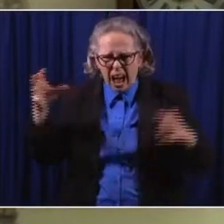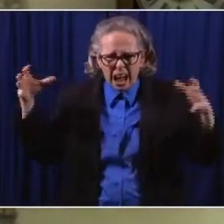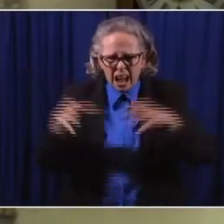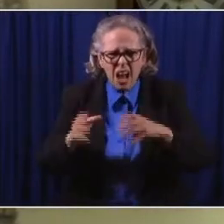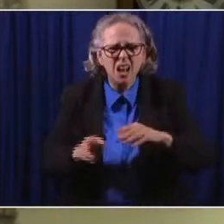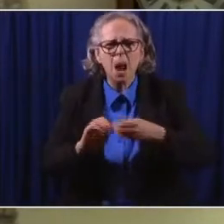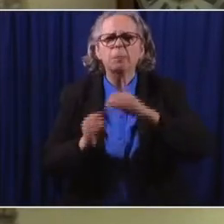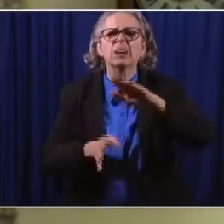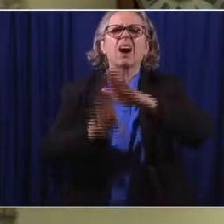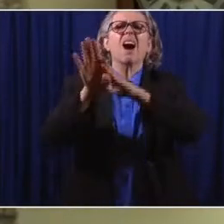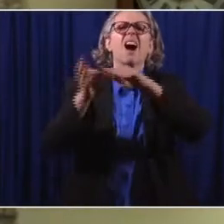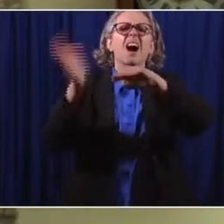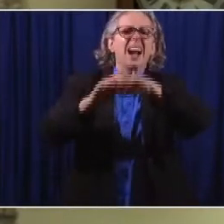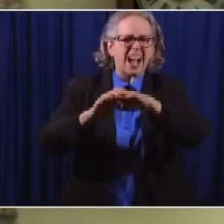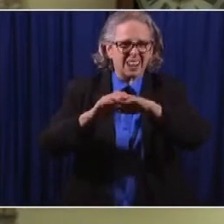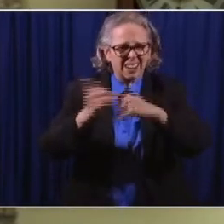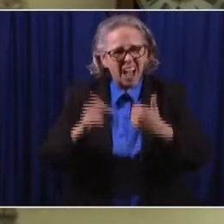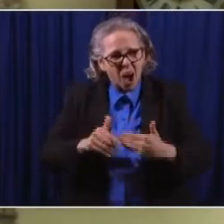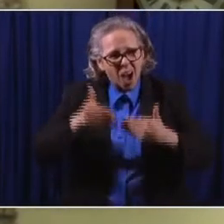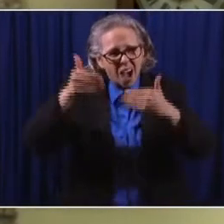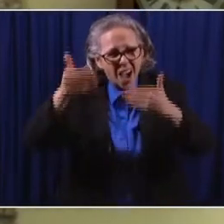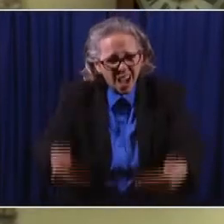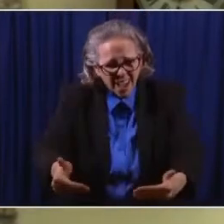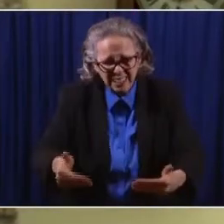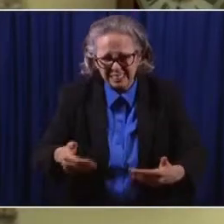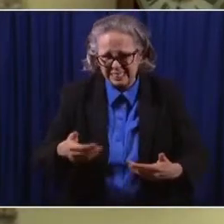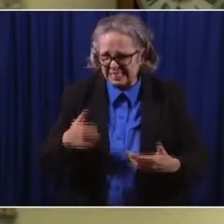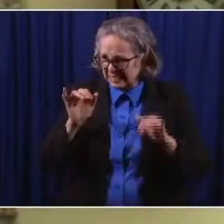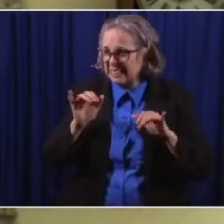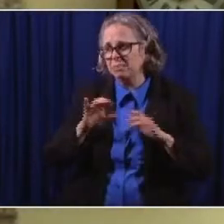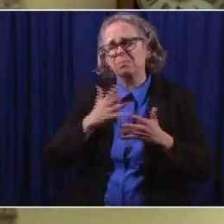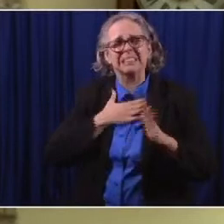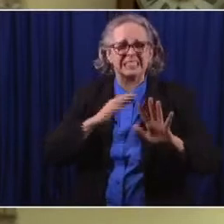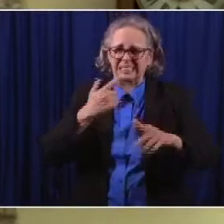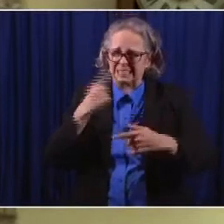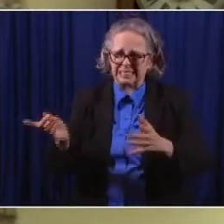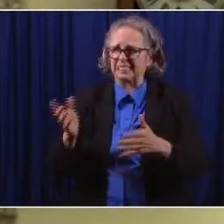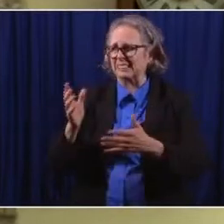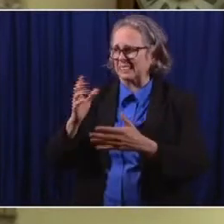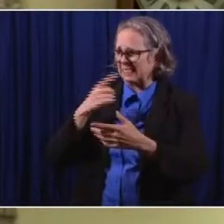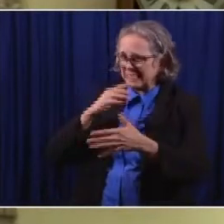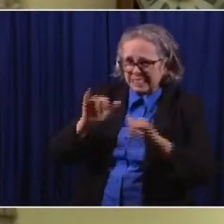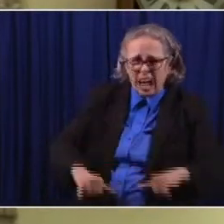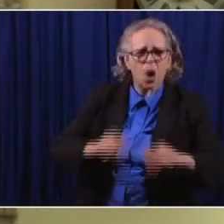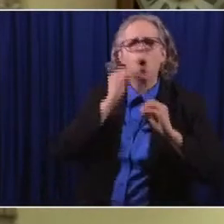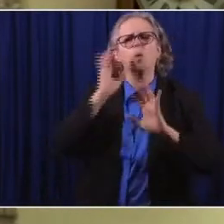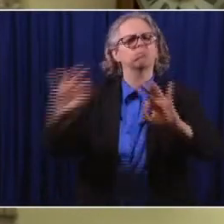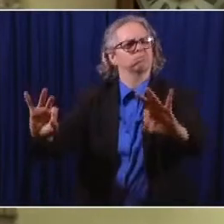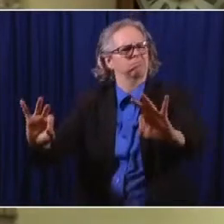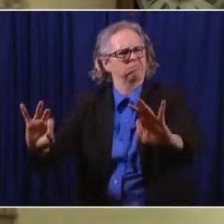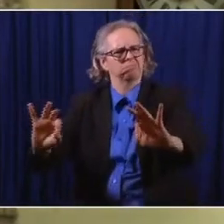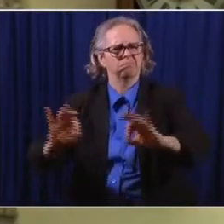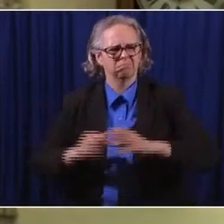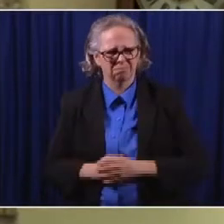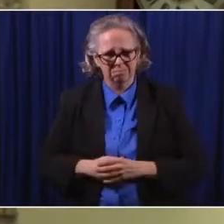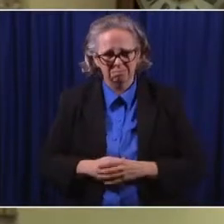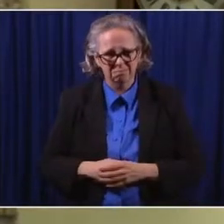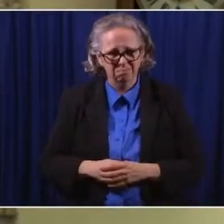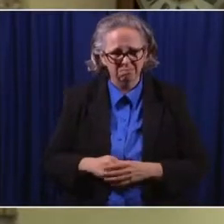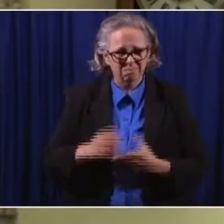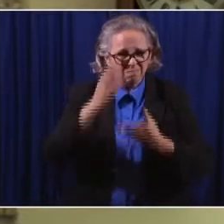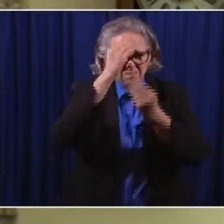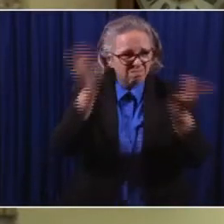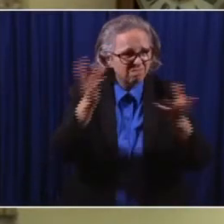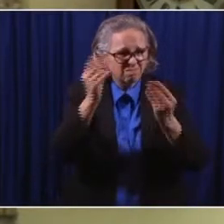your message. And I know you've been communicating a lot directly to your students. Kind